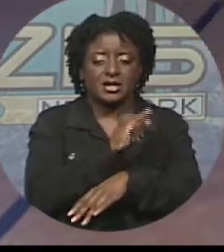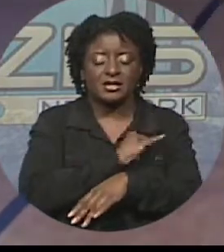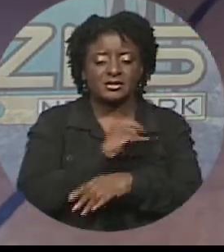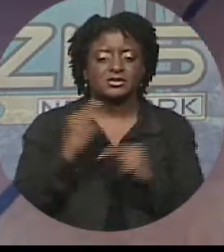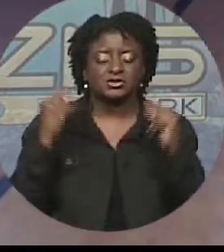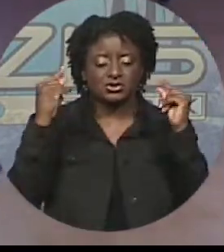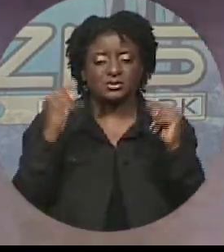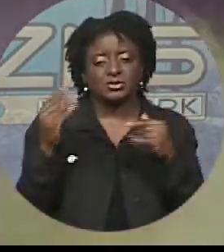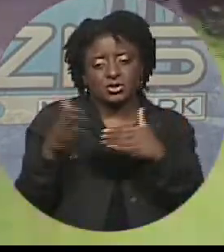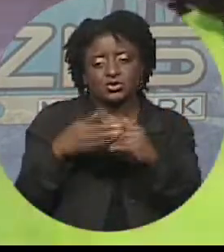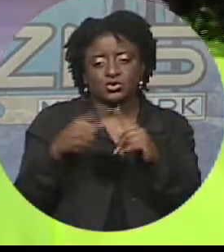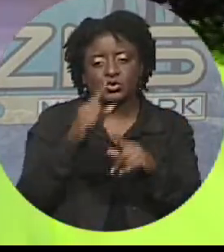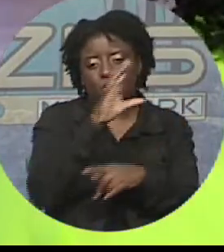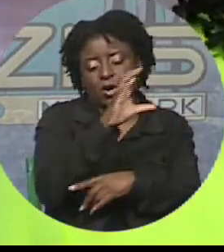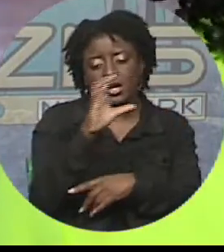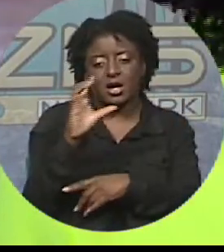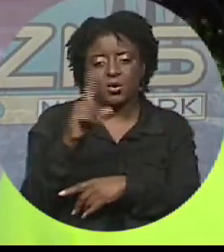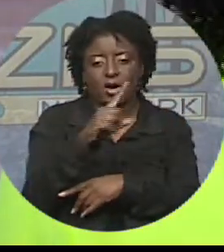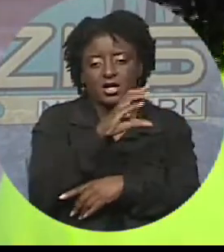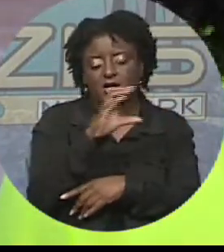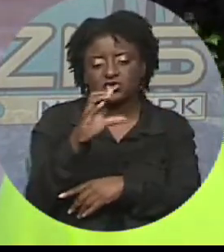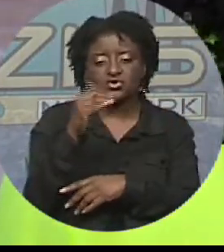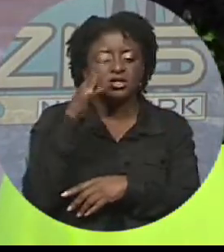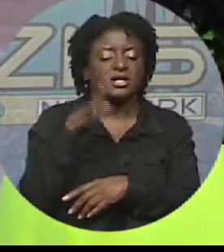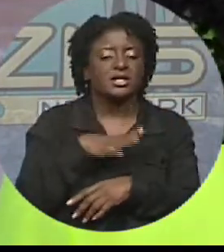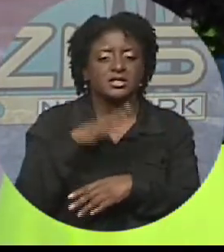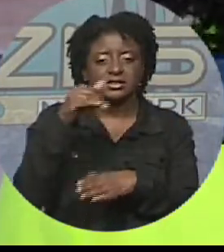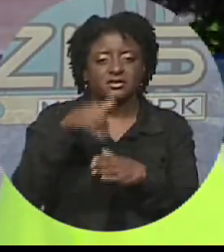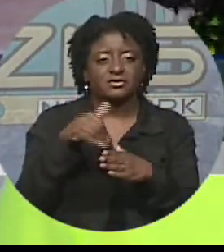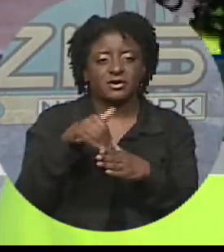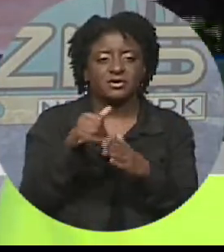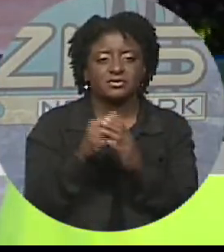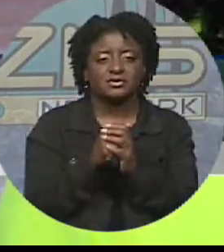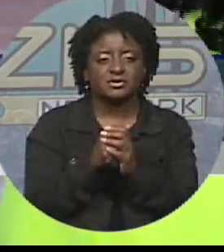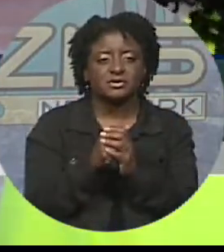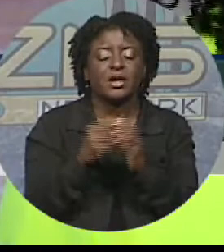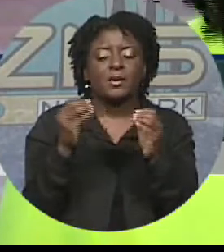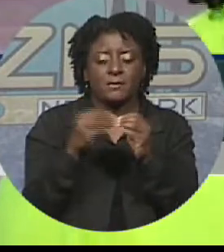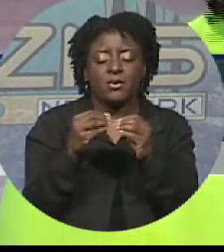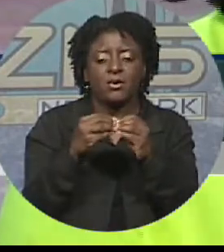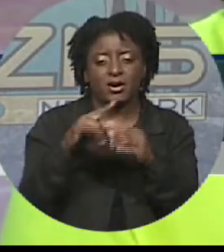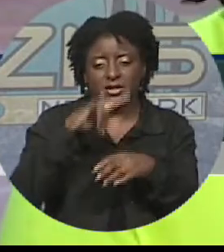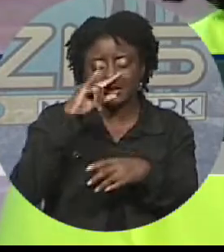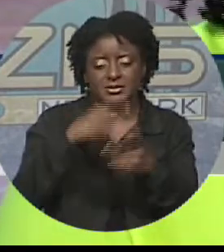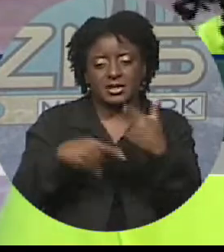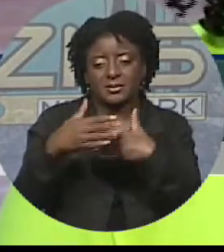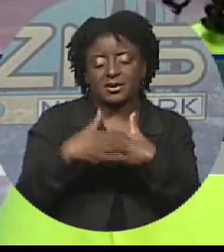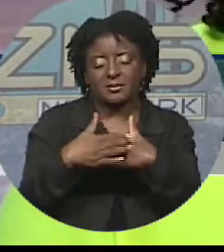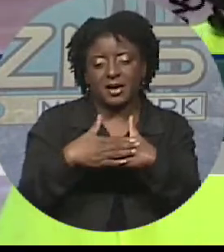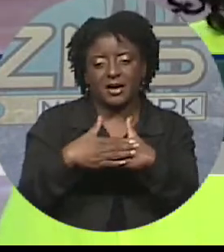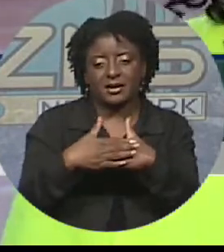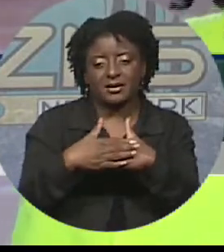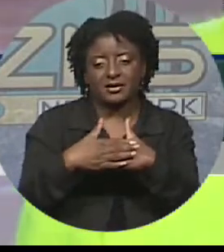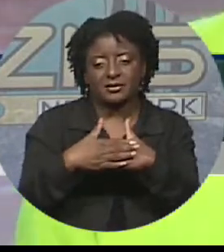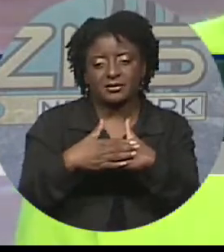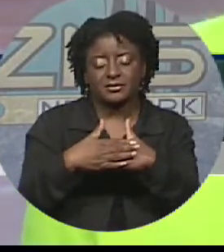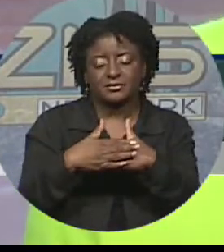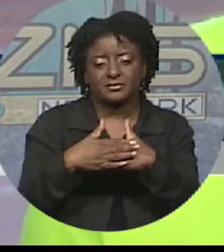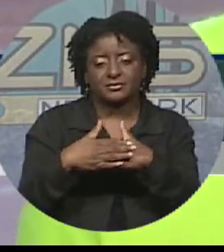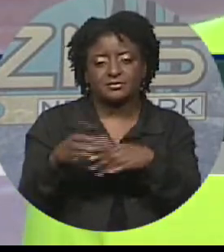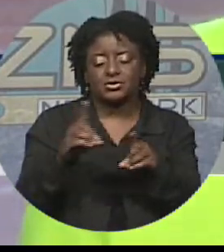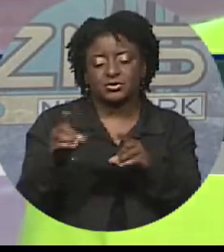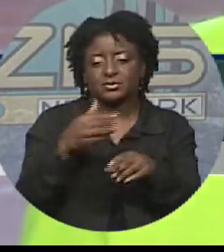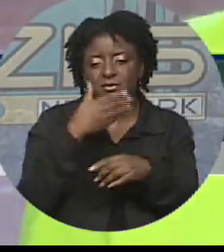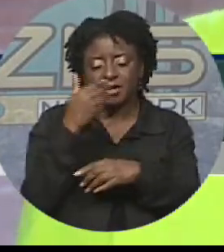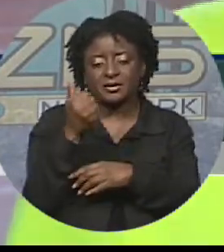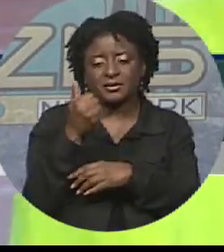part. There's more kids coming back who look different than when we last saw them. Like, okay, you were working on your stuff, than kids who have